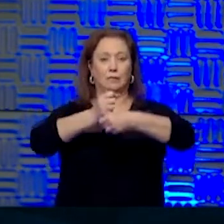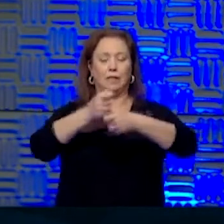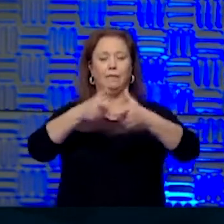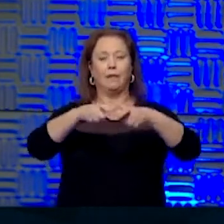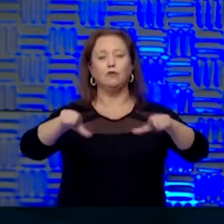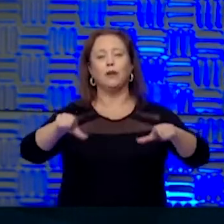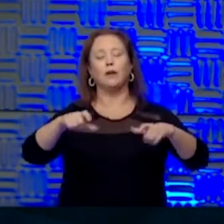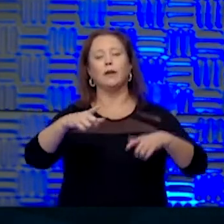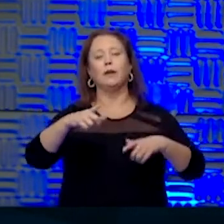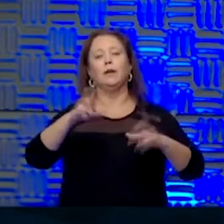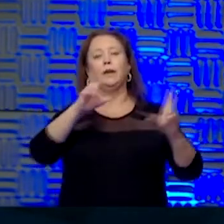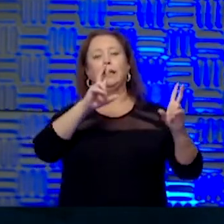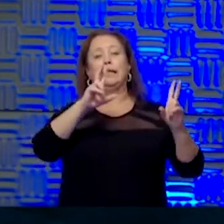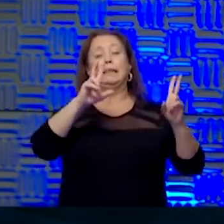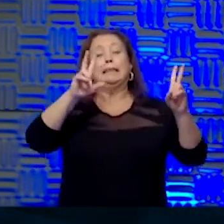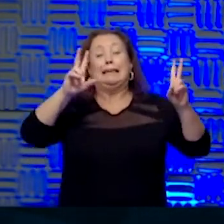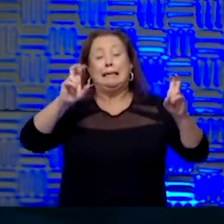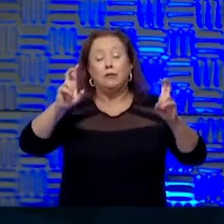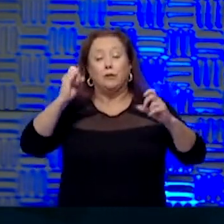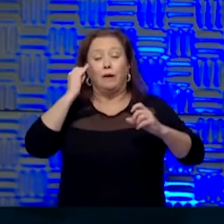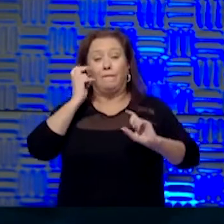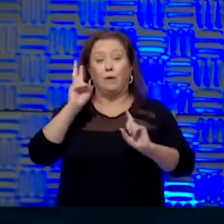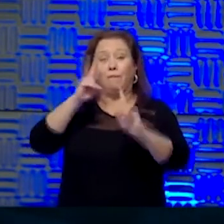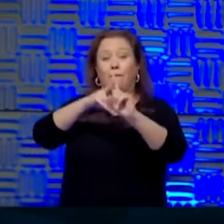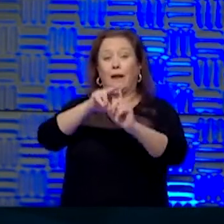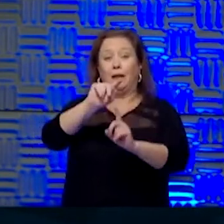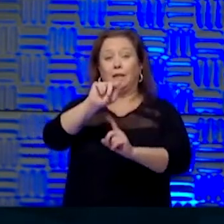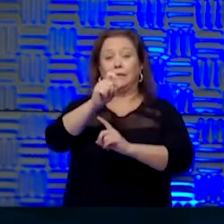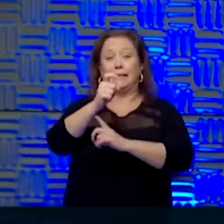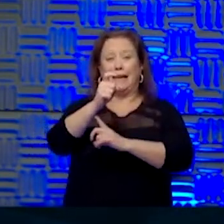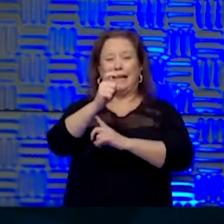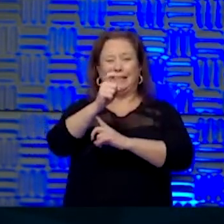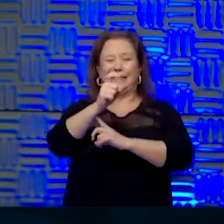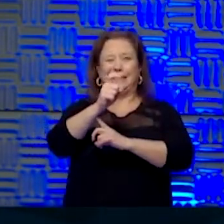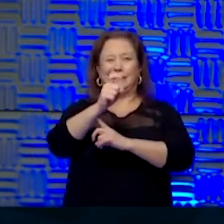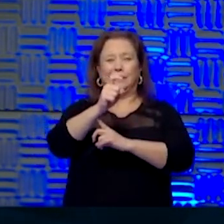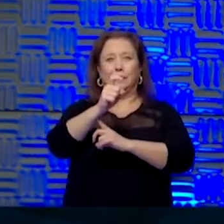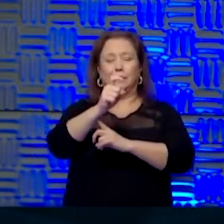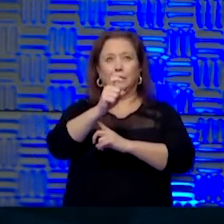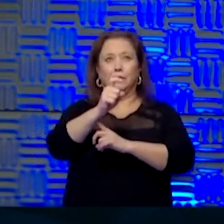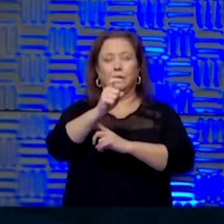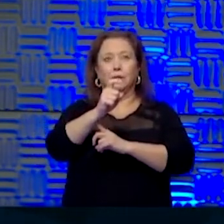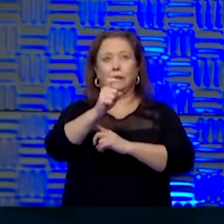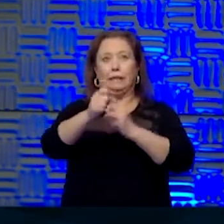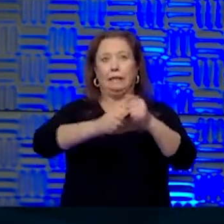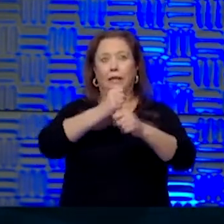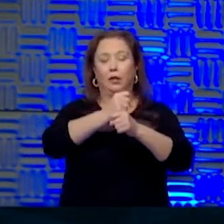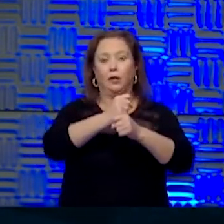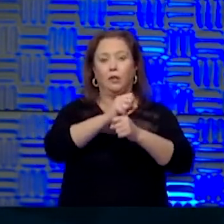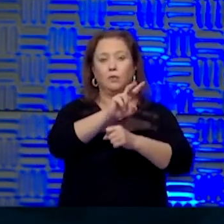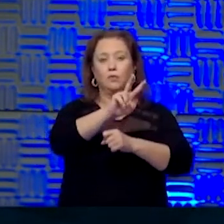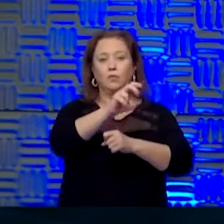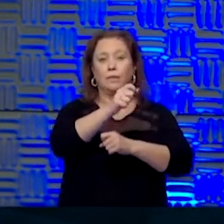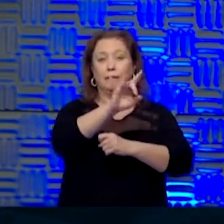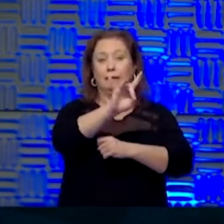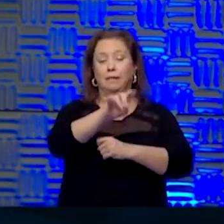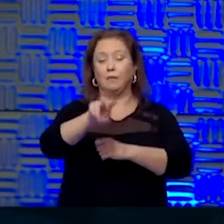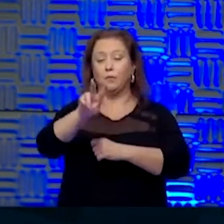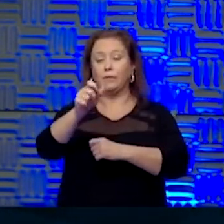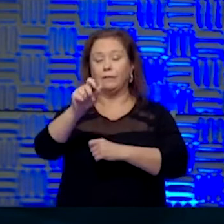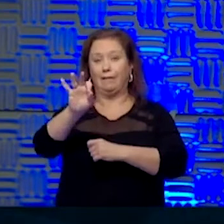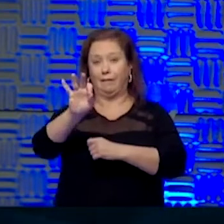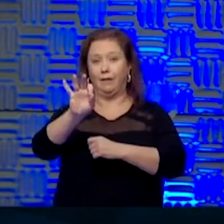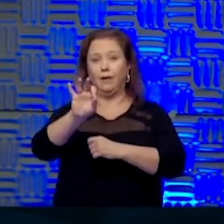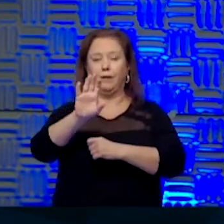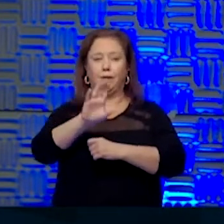The issue has been that if you filed a tax return in in 18 or 19, you're